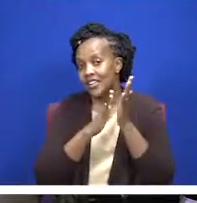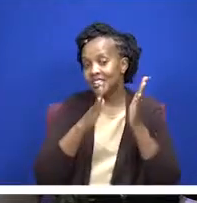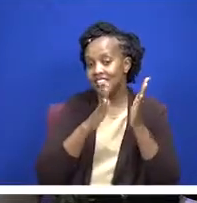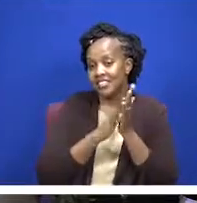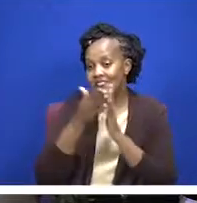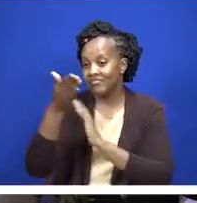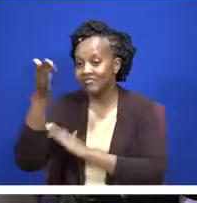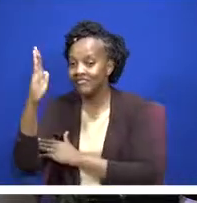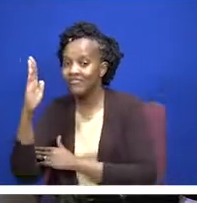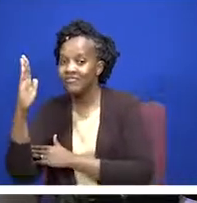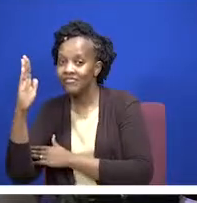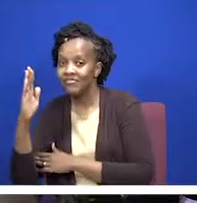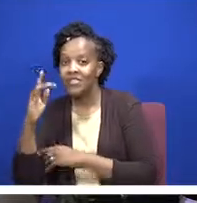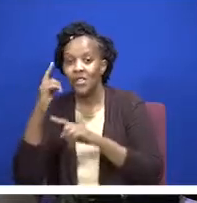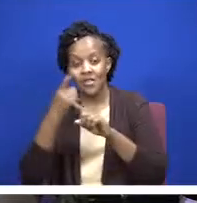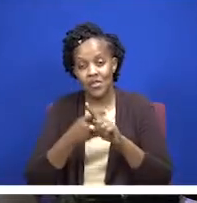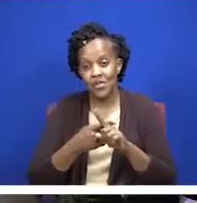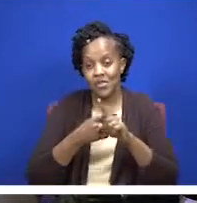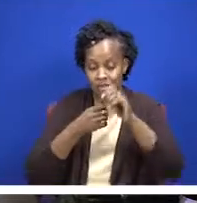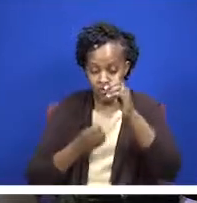Praise Adonai,